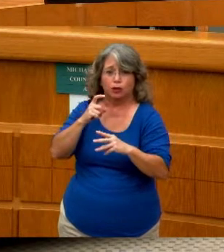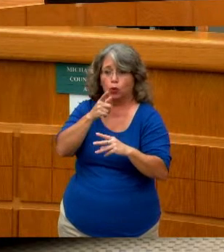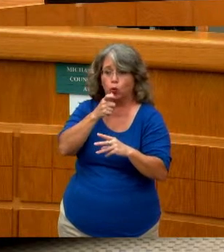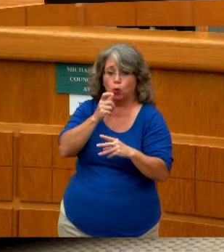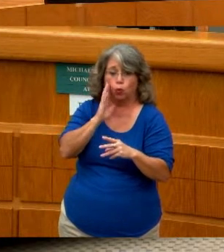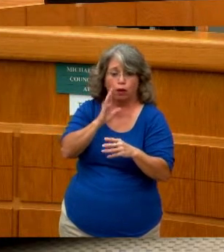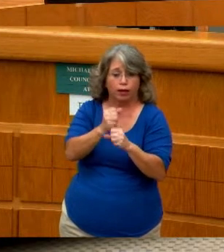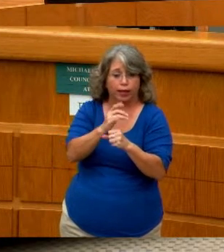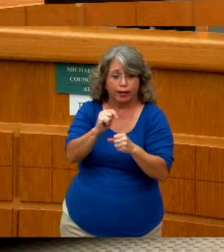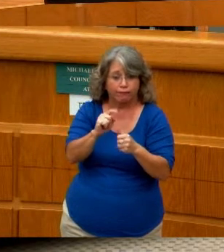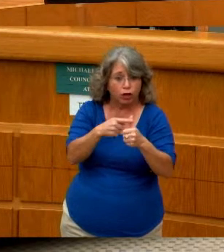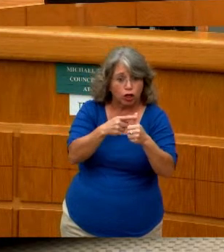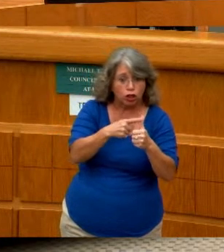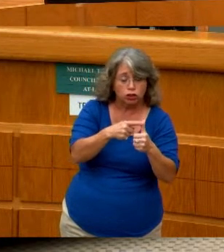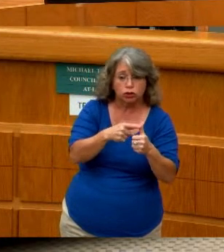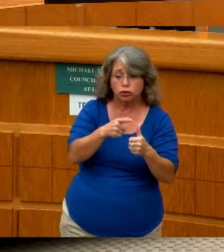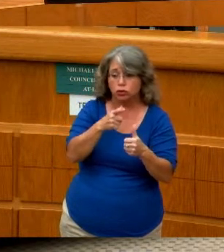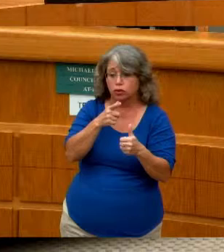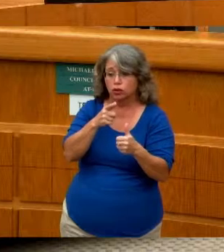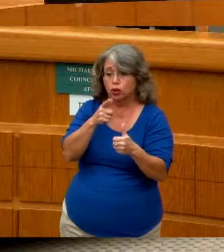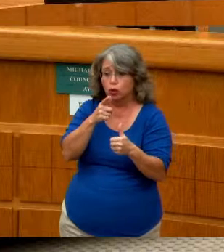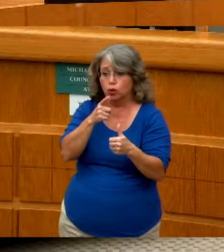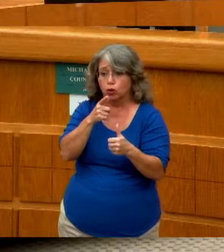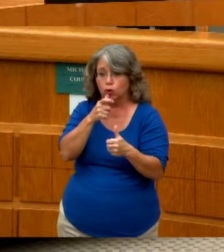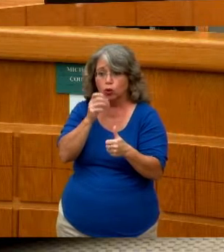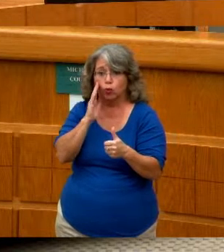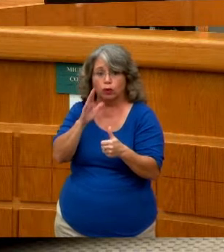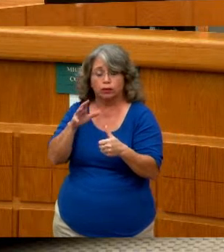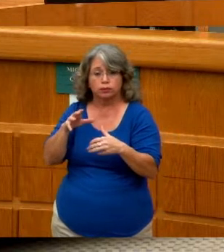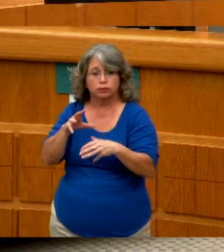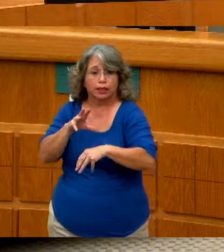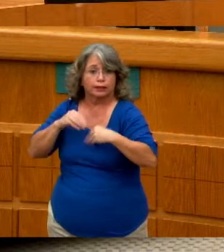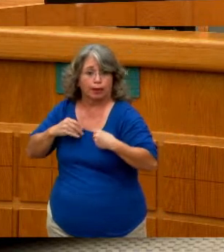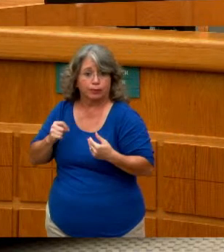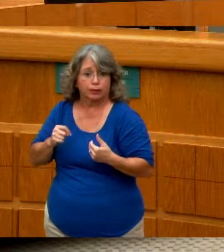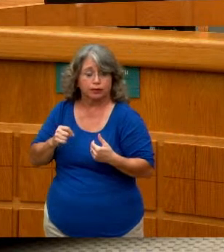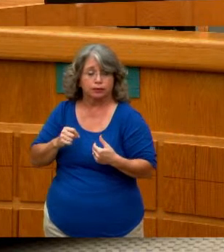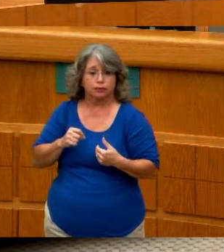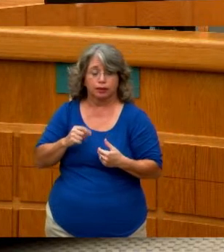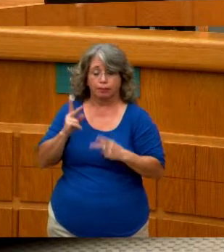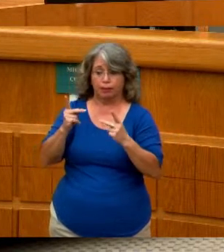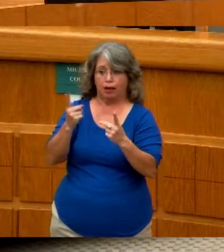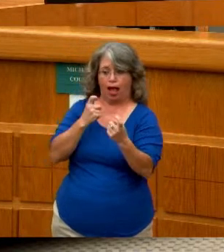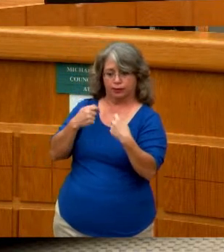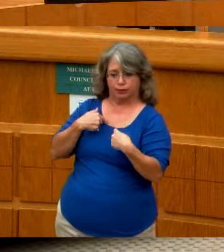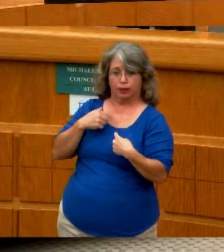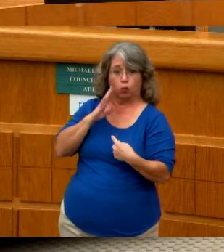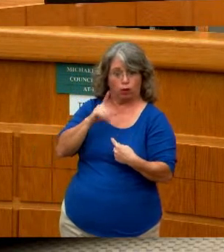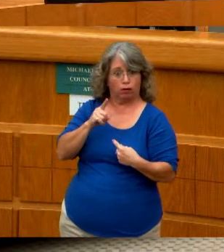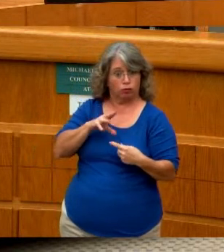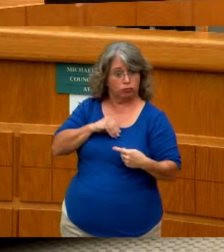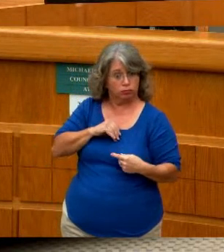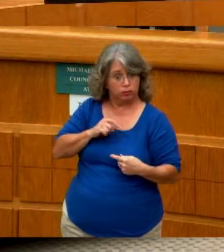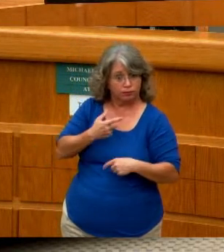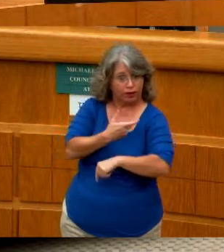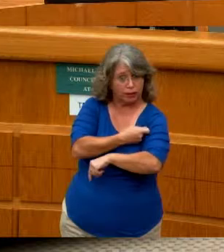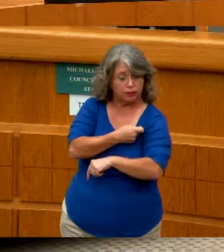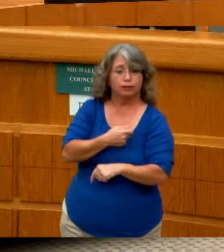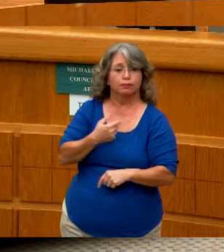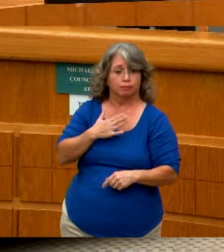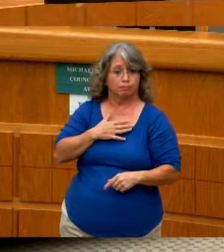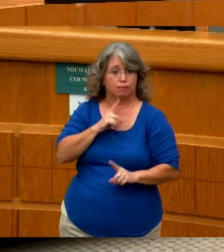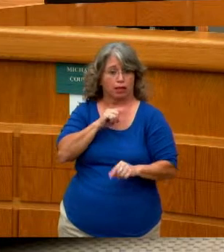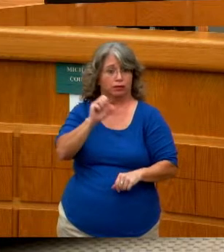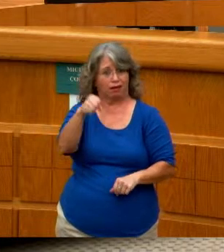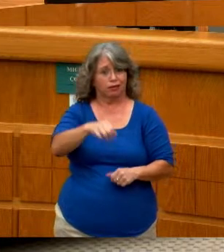vaccines, that are they going to work? Who's going to get them first? I'm already getting that question from my patients. Are you going to get it, doctor? And the answer to that question is yes.